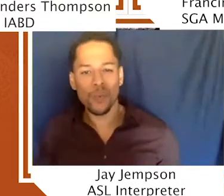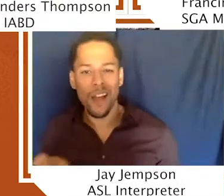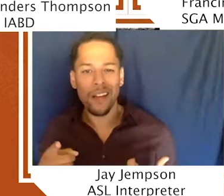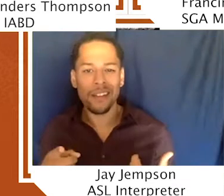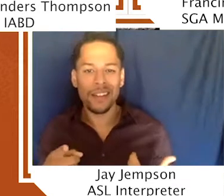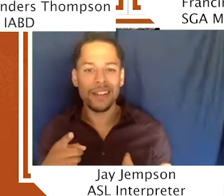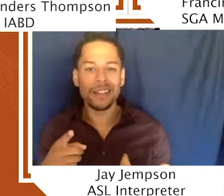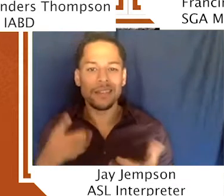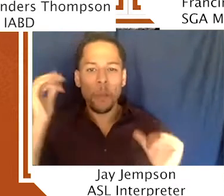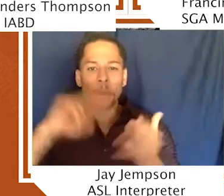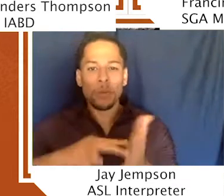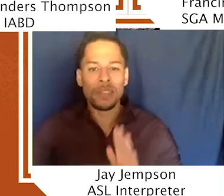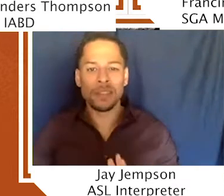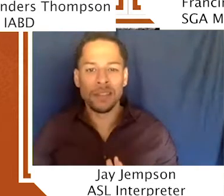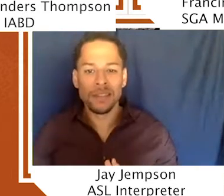are encouraged.